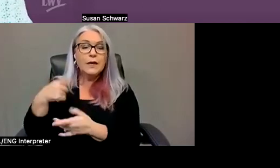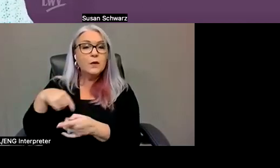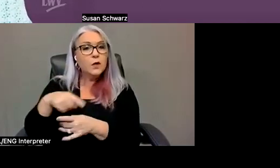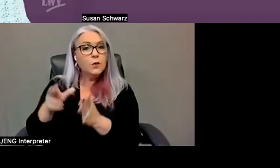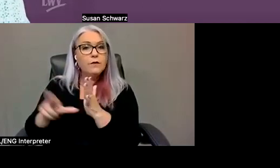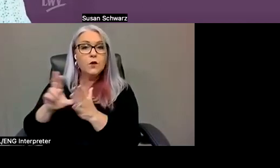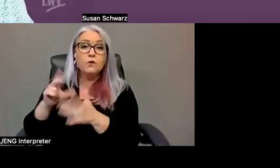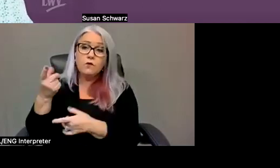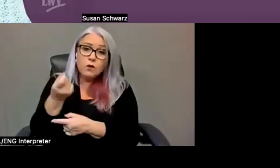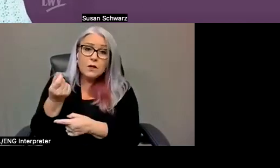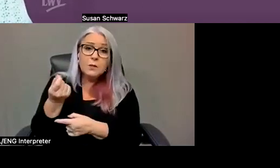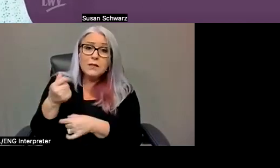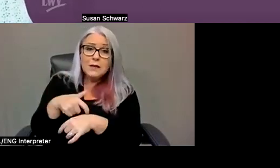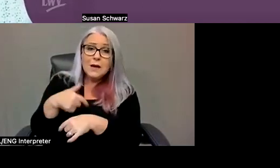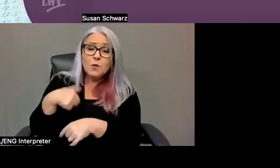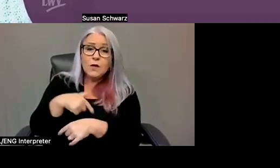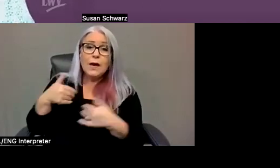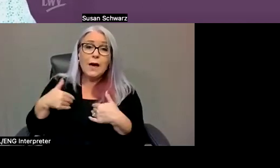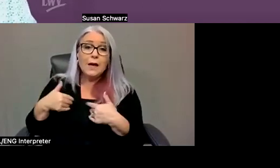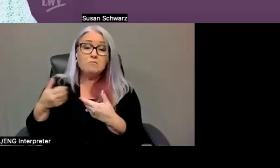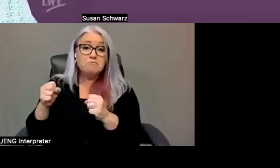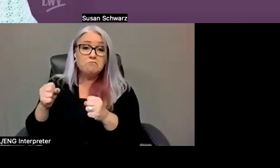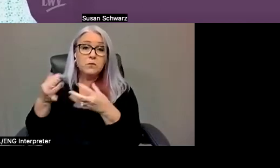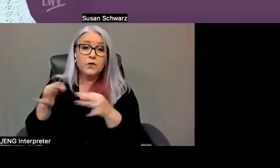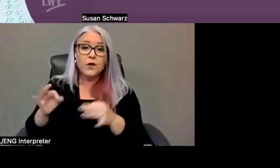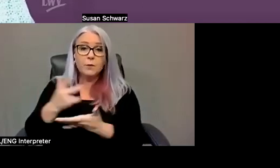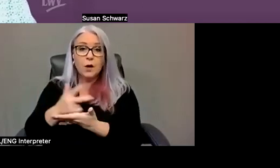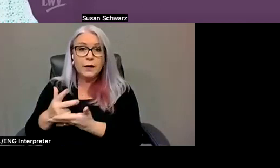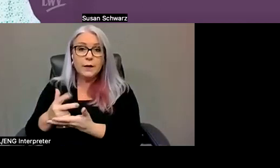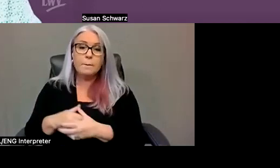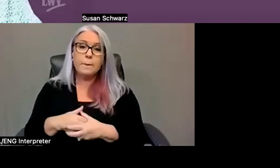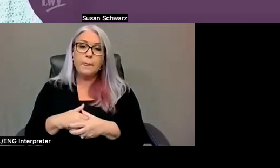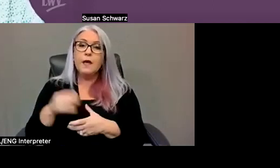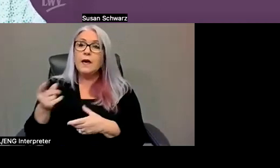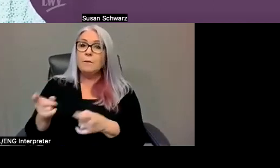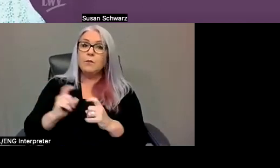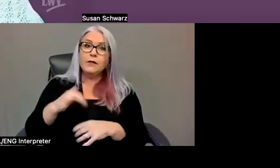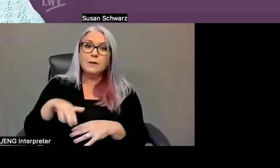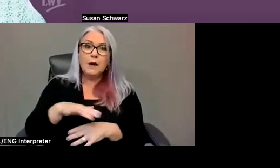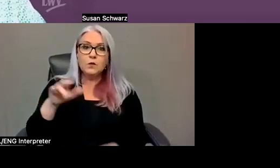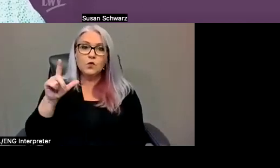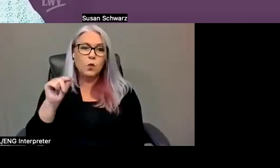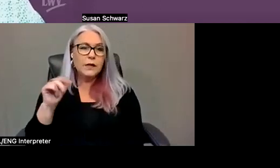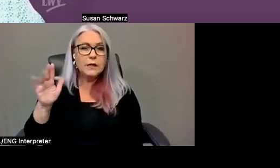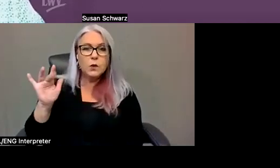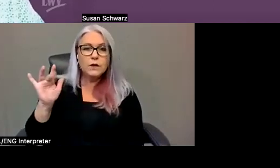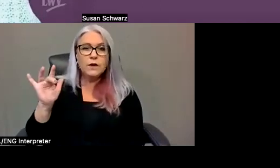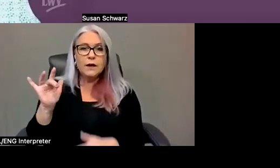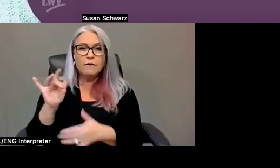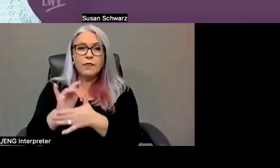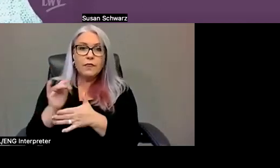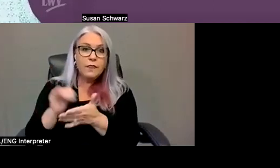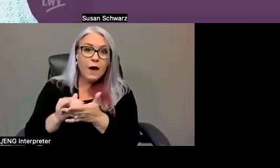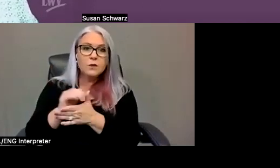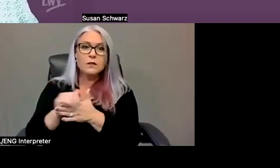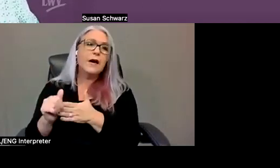free parking. But the parking brings the village approximately $20,000 to $25,000 per month. So